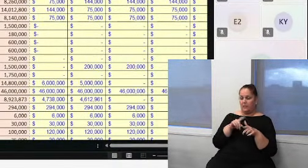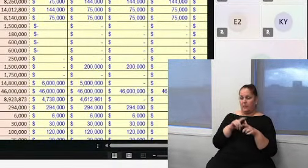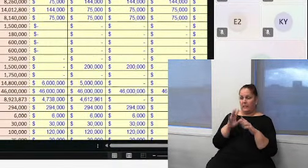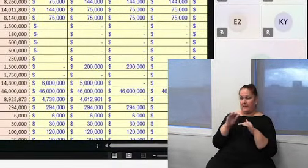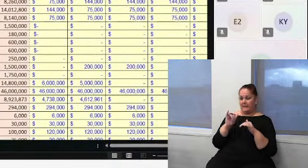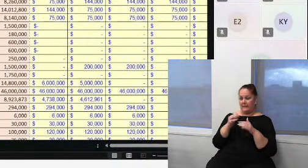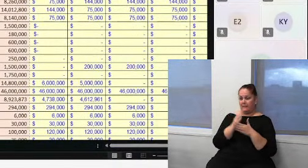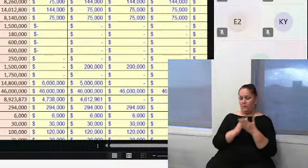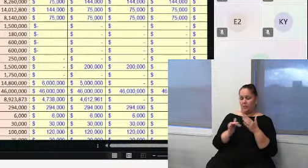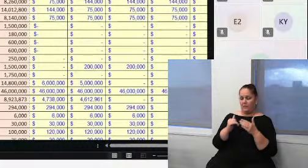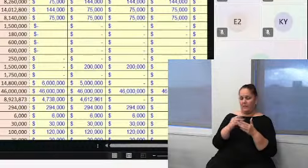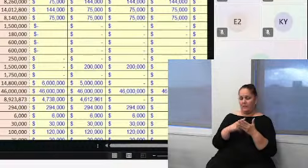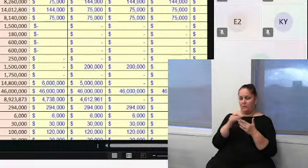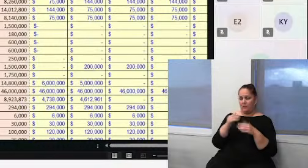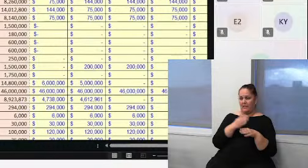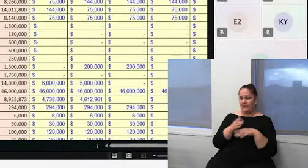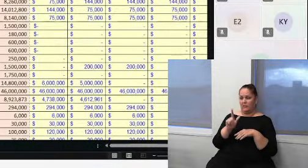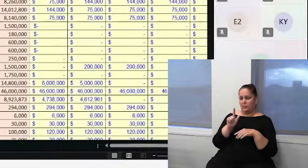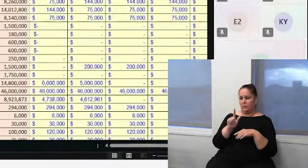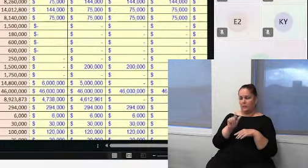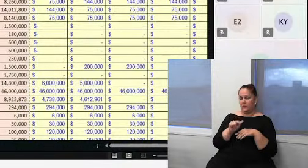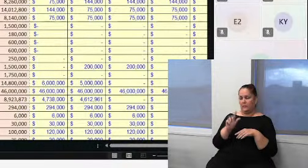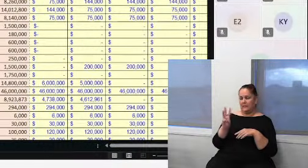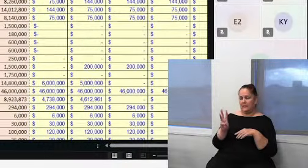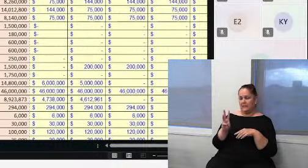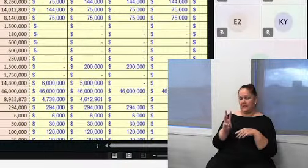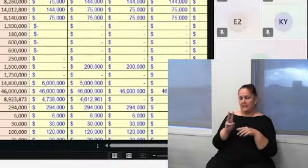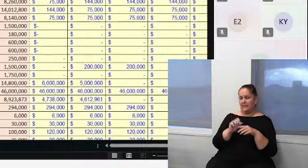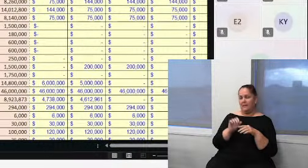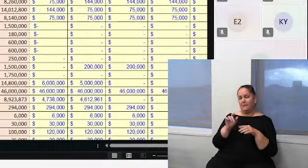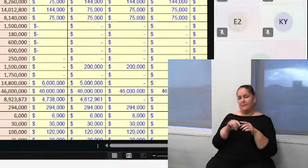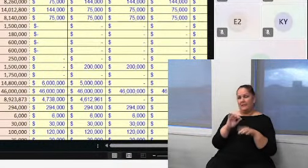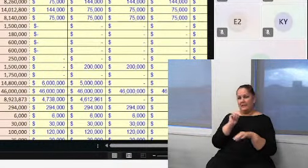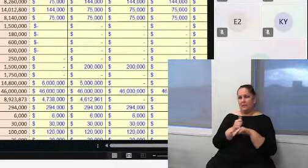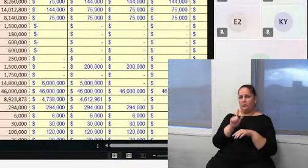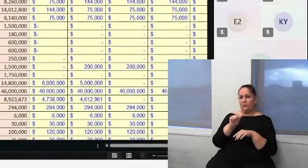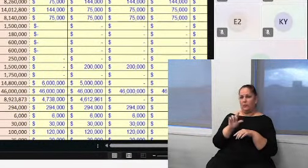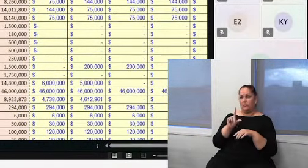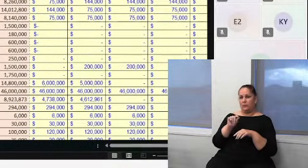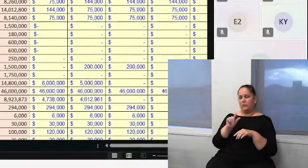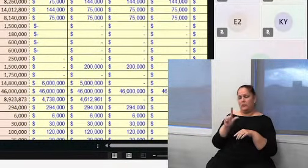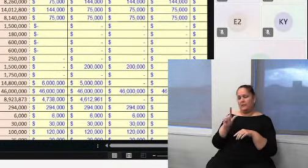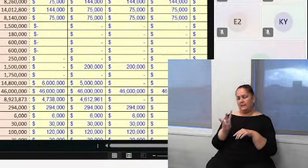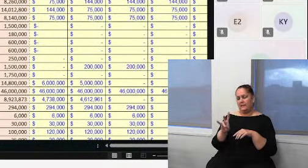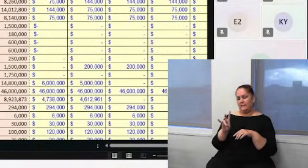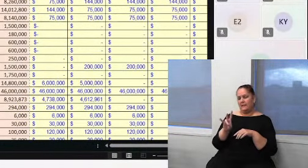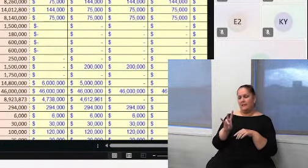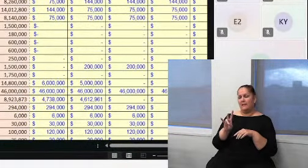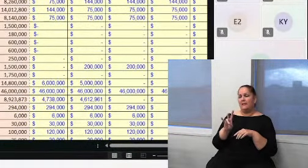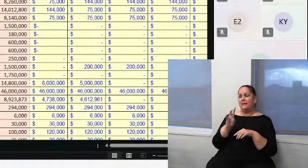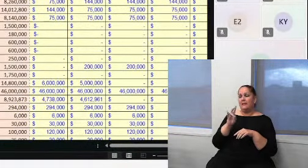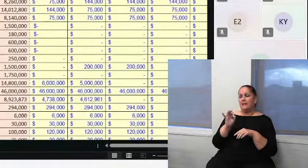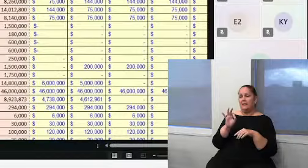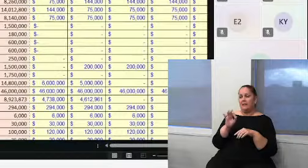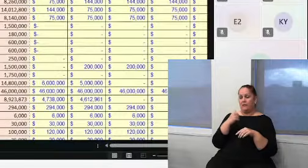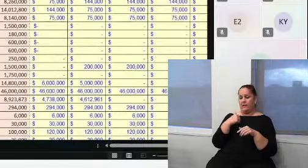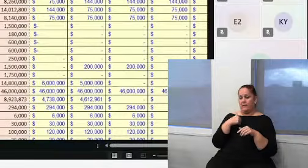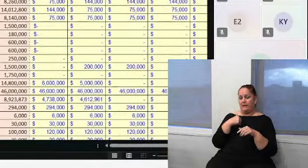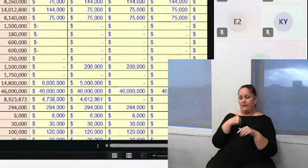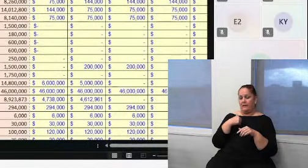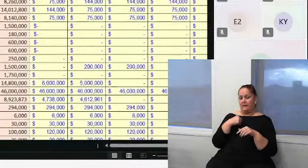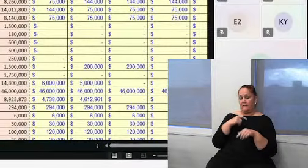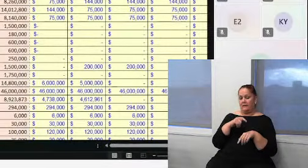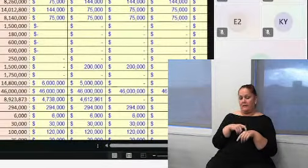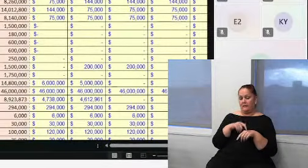utility. We expect that phase of the project after 2026, sunsetting into 2027 to become an effect. So we